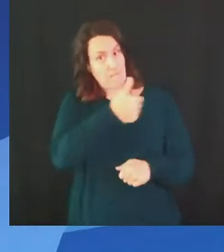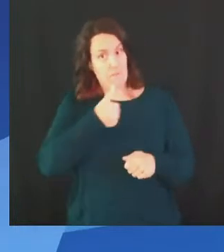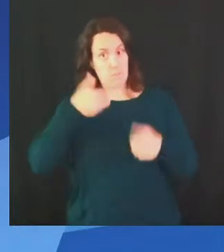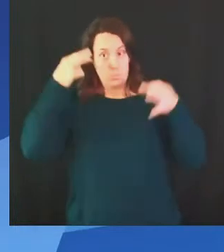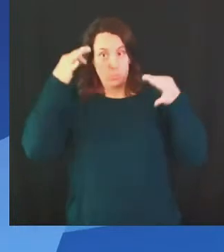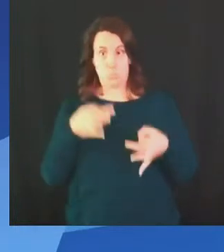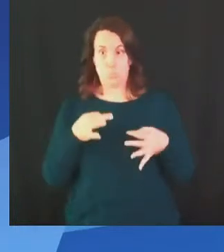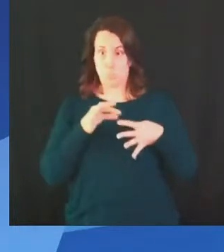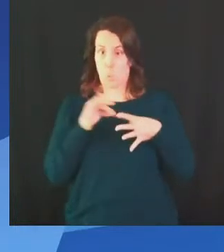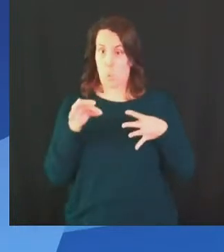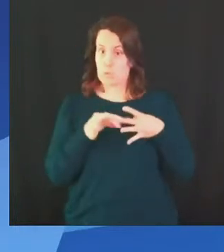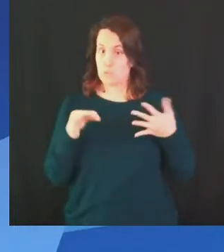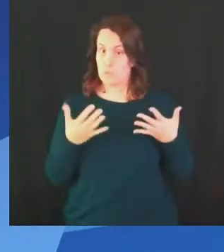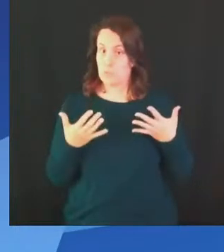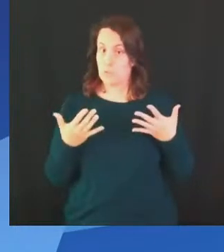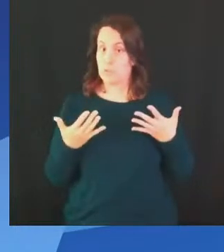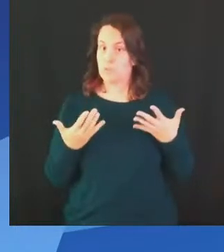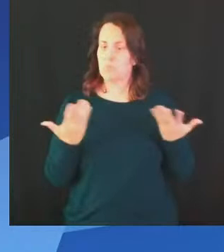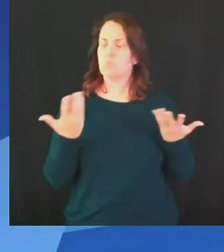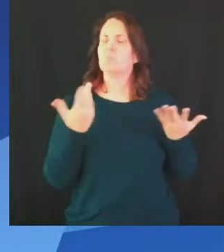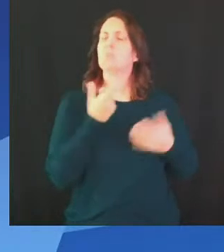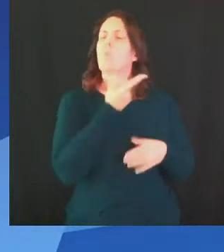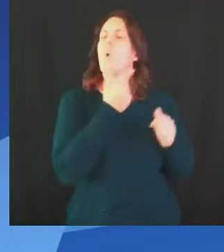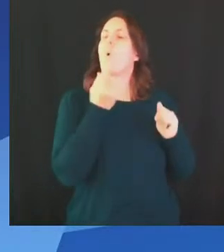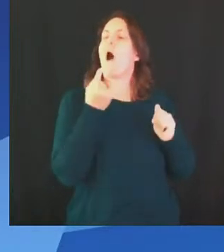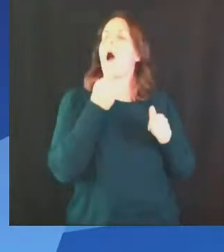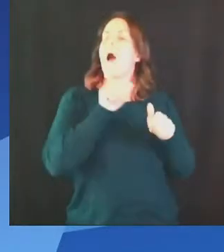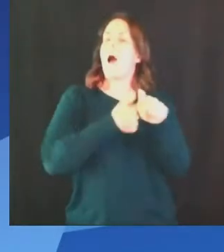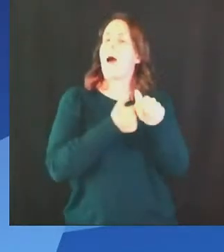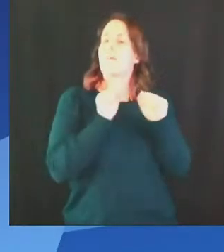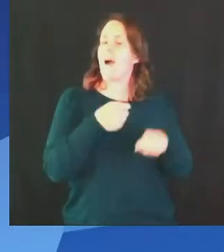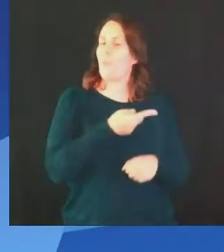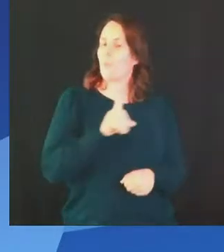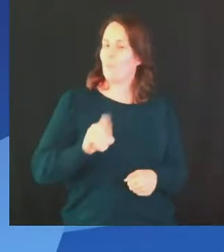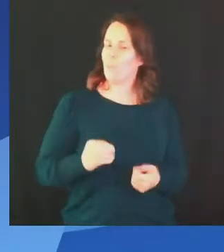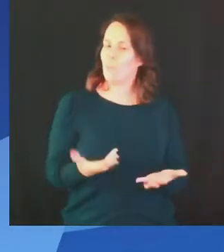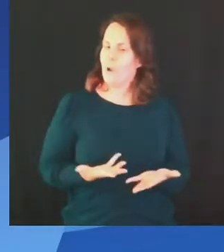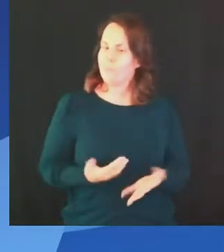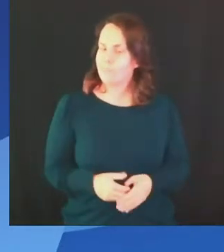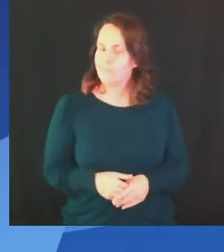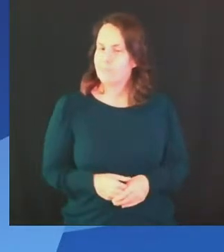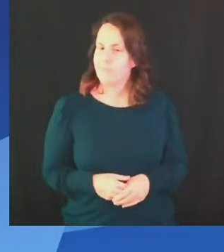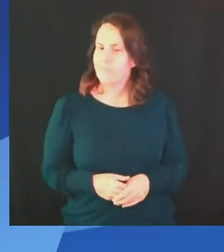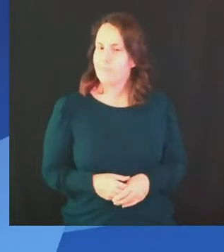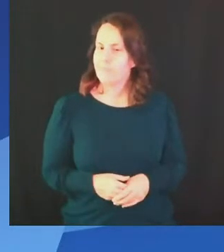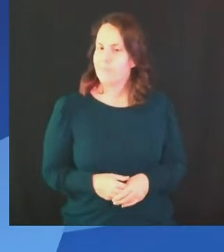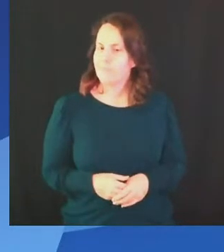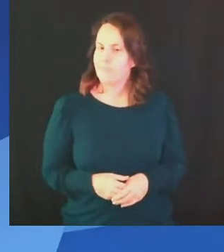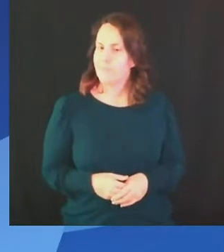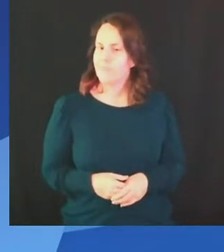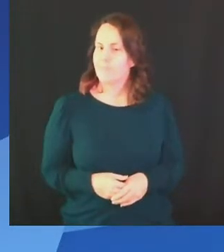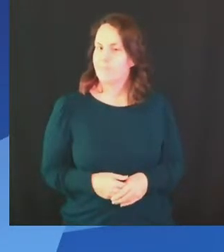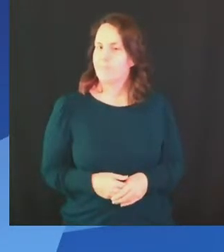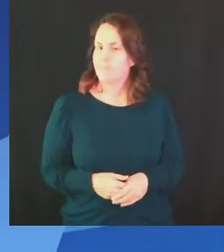What are options if a patient doesn't agree to it? Thank you.